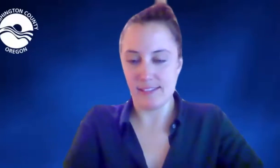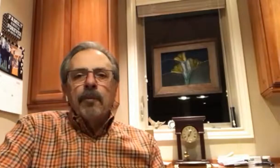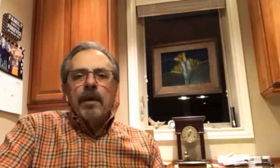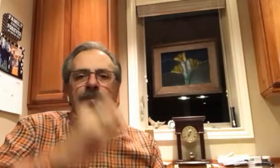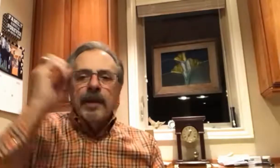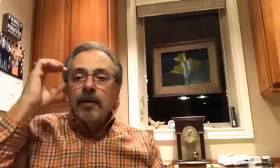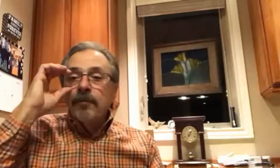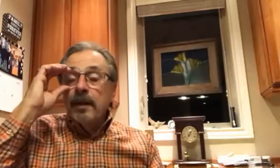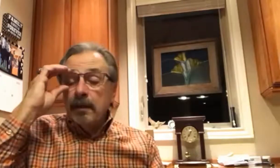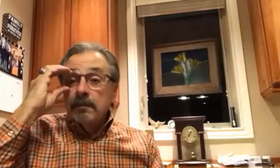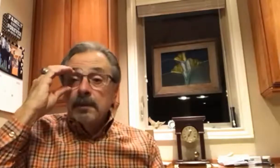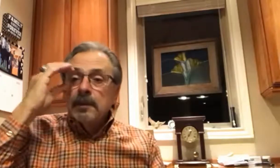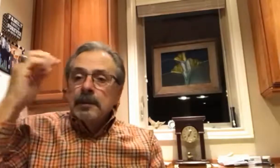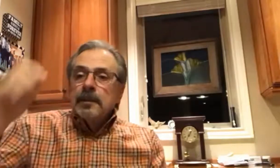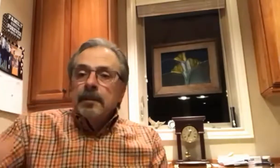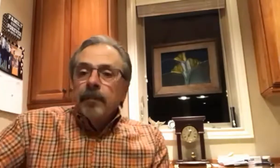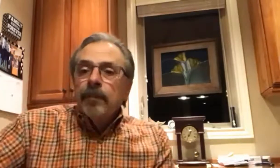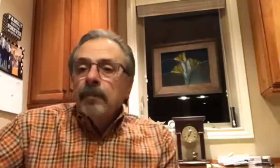I see we have Dale Feek.